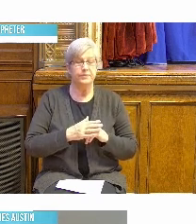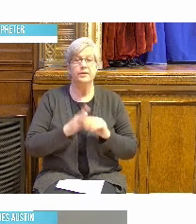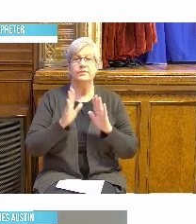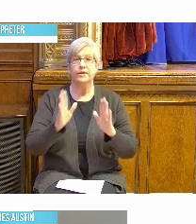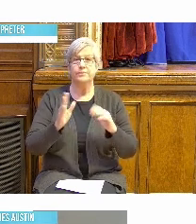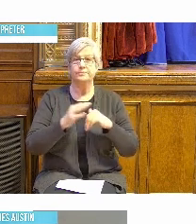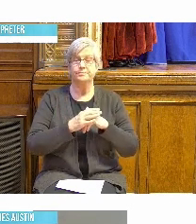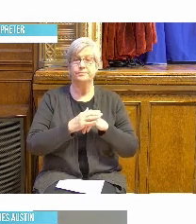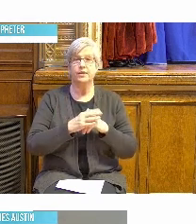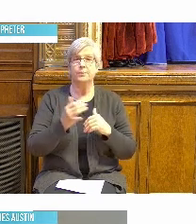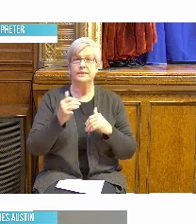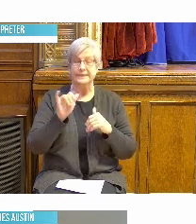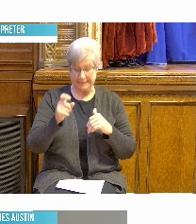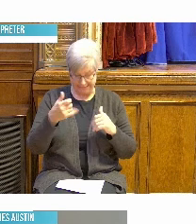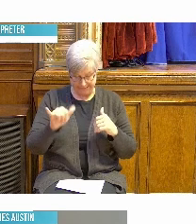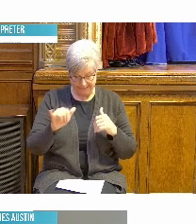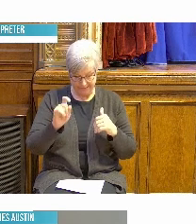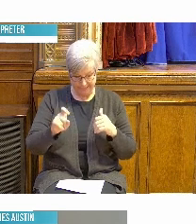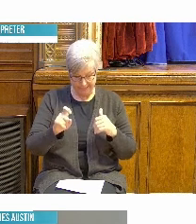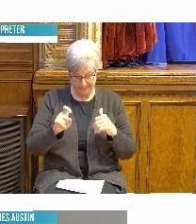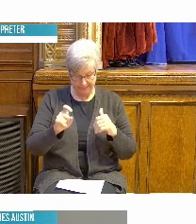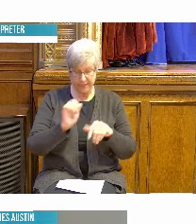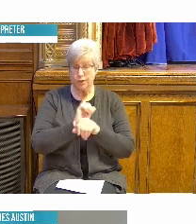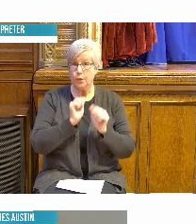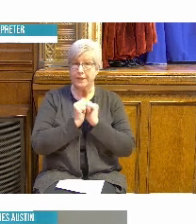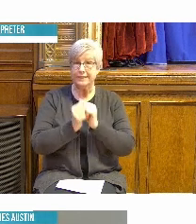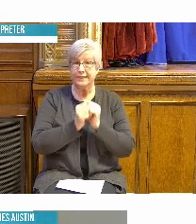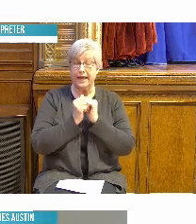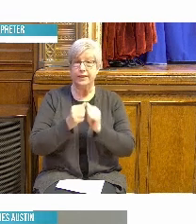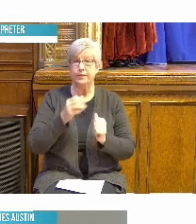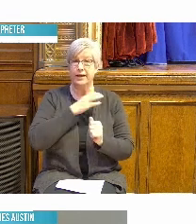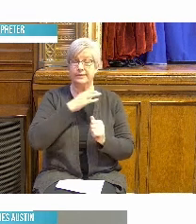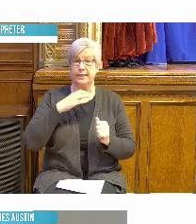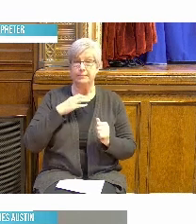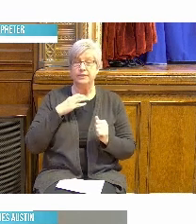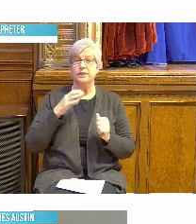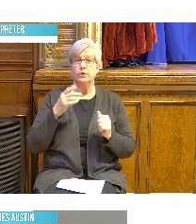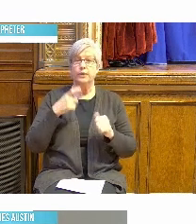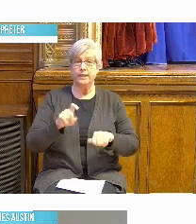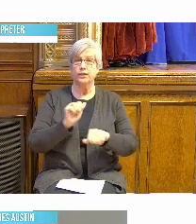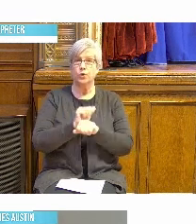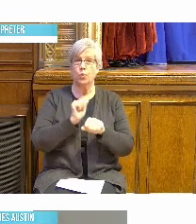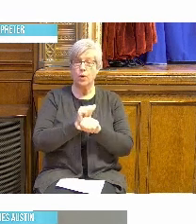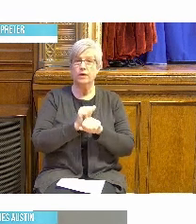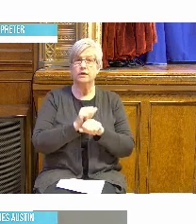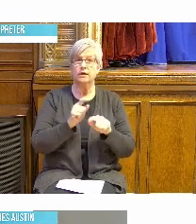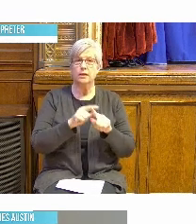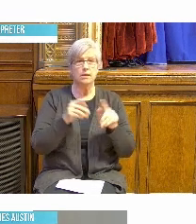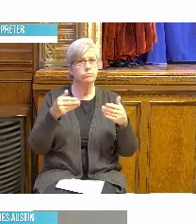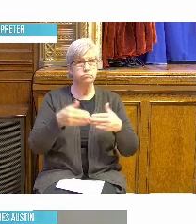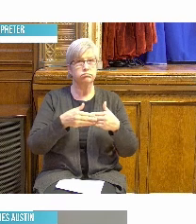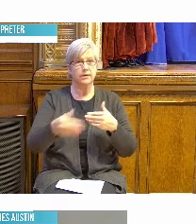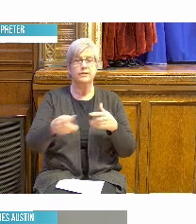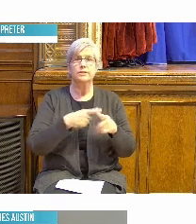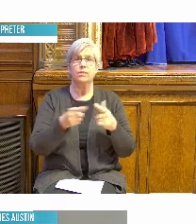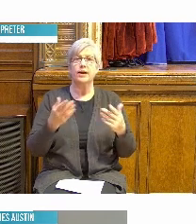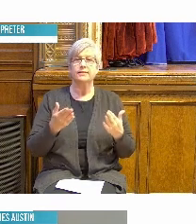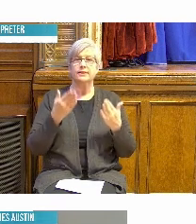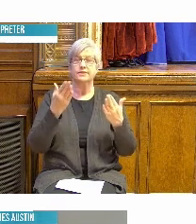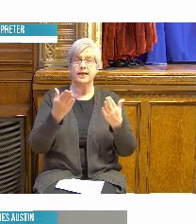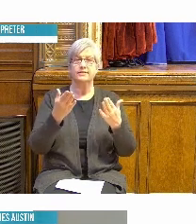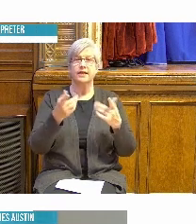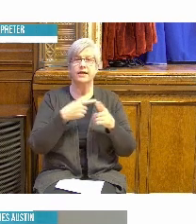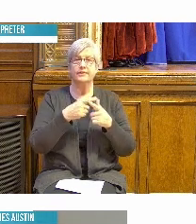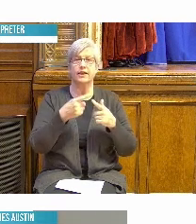that we still need to work together as a commission, and there's some work that we'll need to do. So one of the things that I would suggest is that we take this